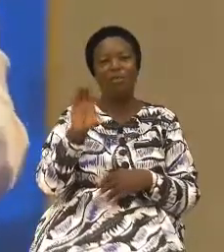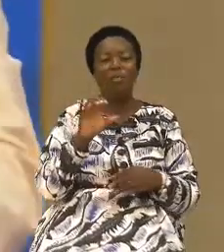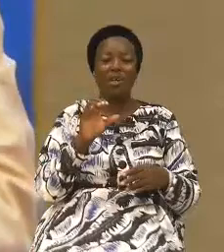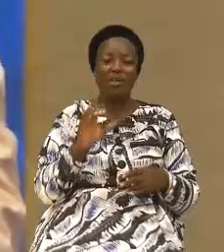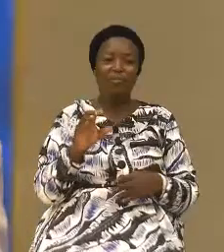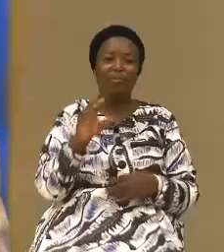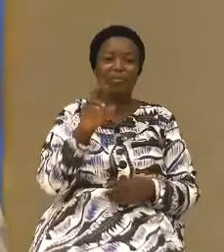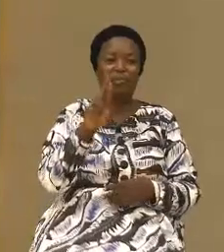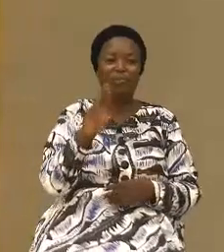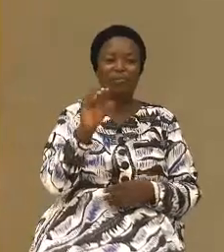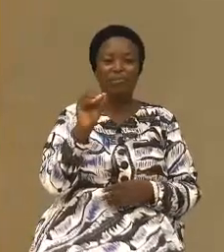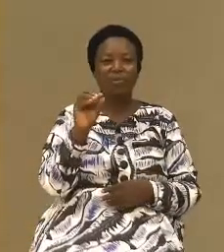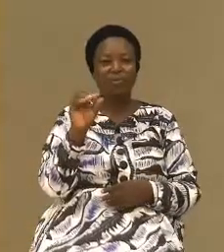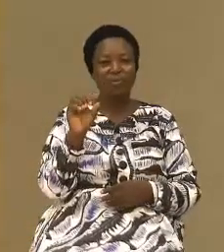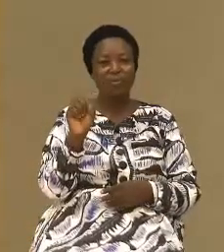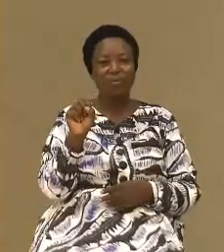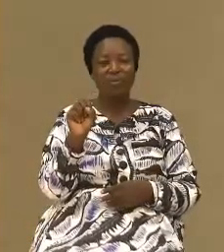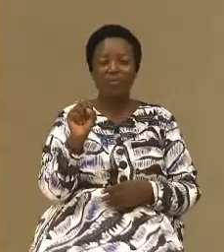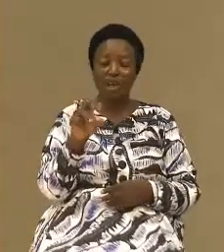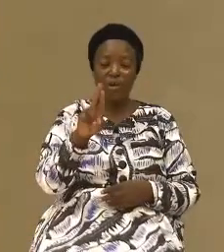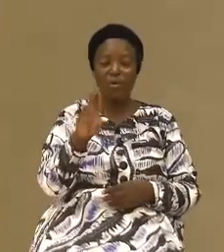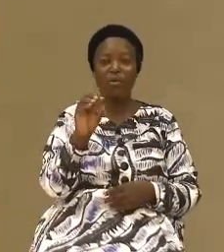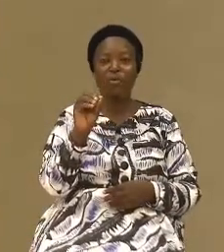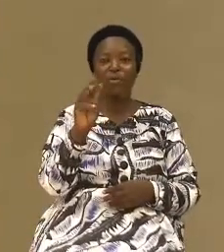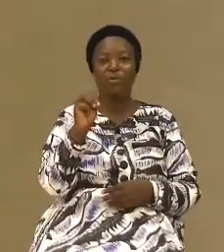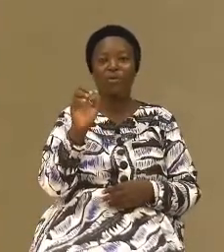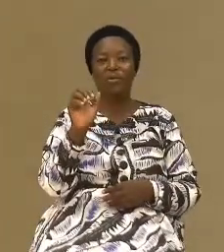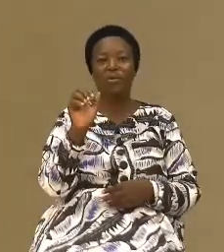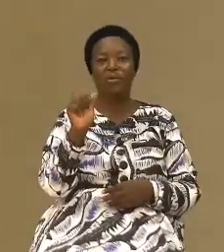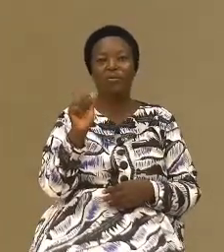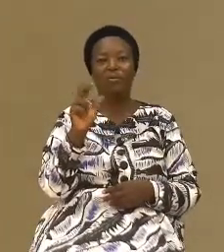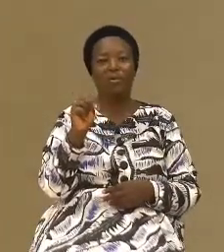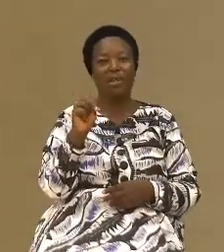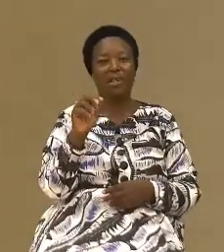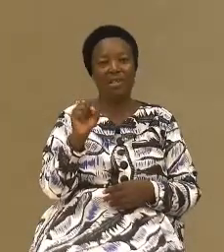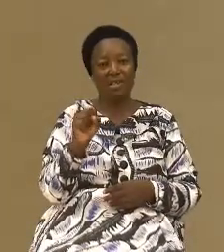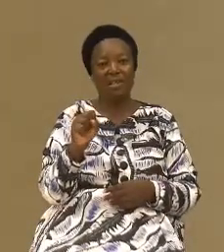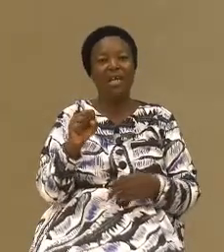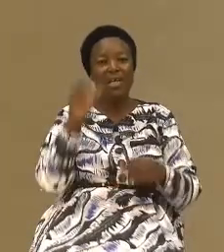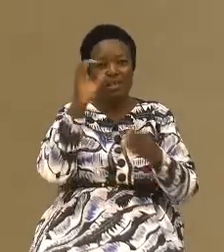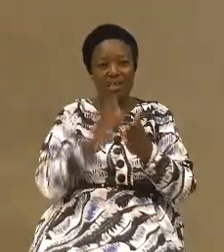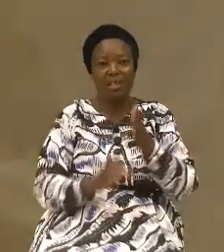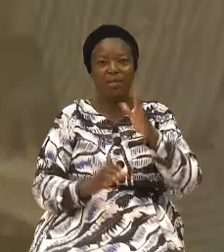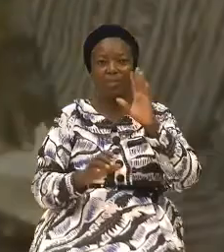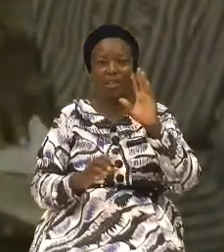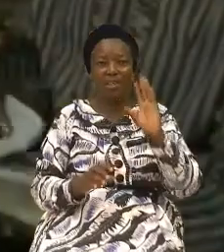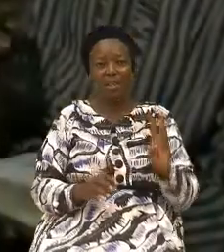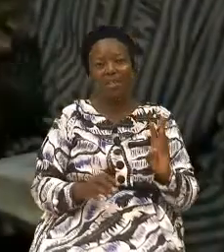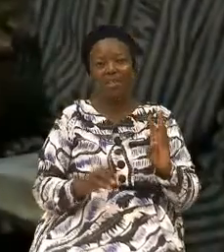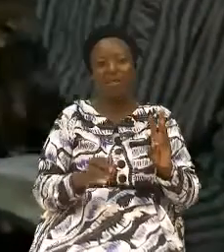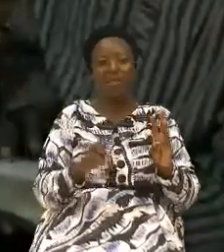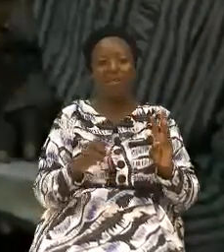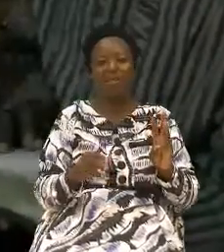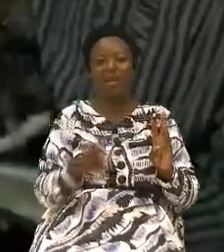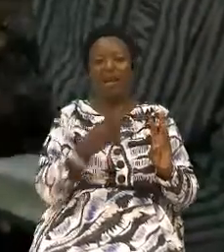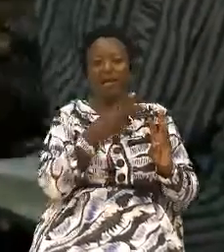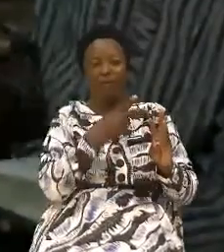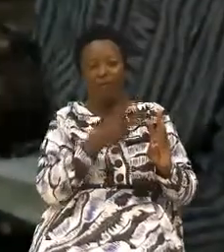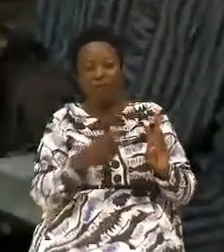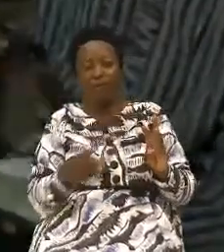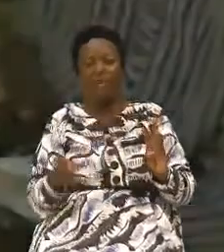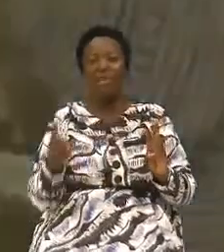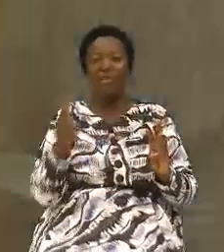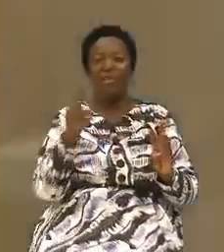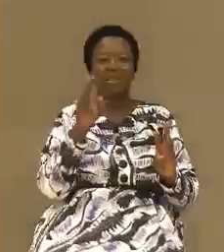verse 18. Being then made free from sin, ye became the servants of righteousness. Look at